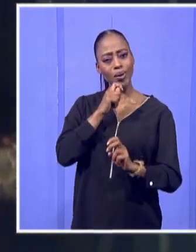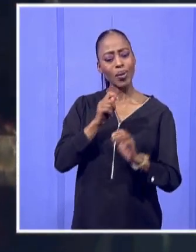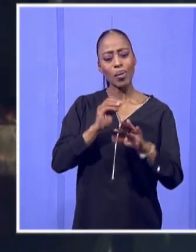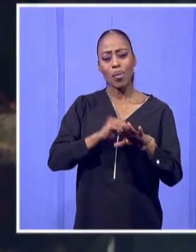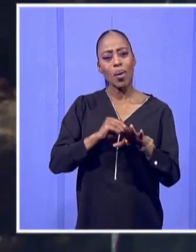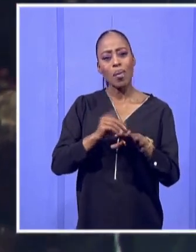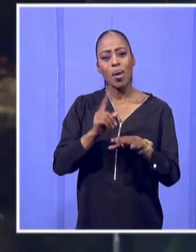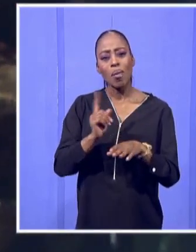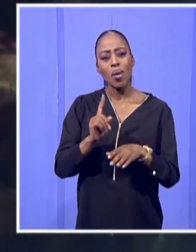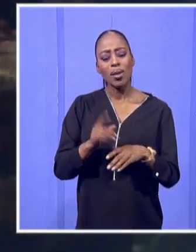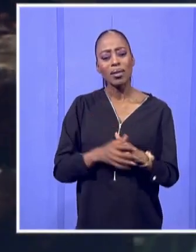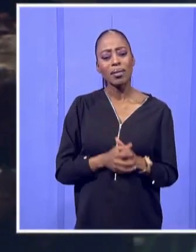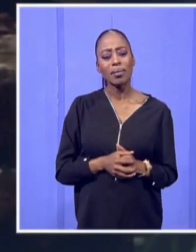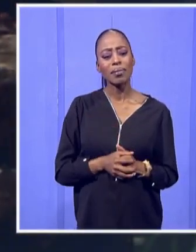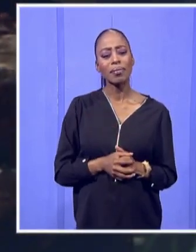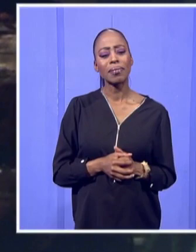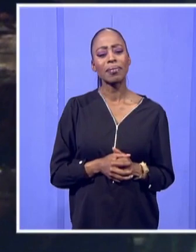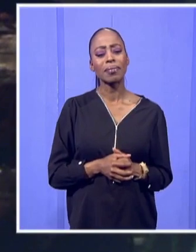a broken nation.